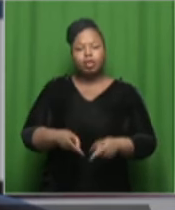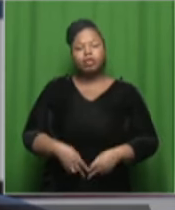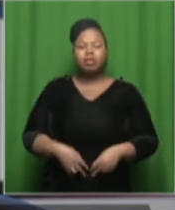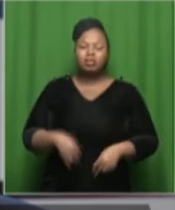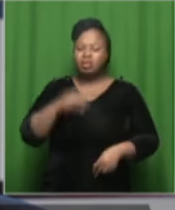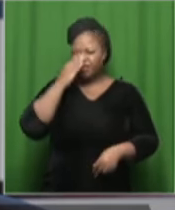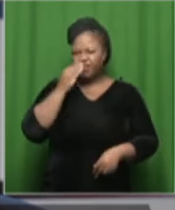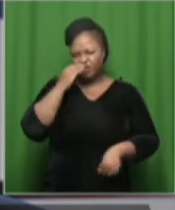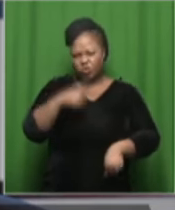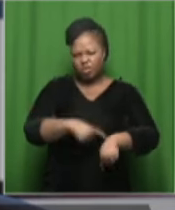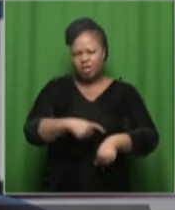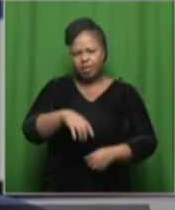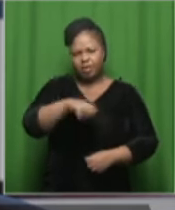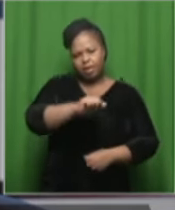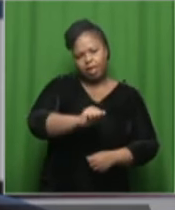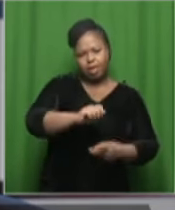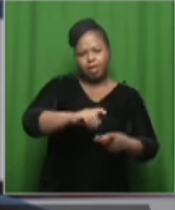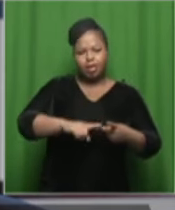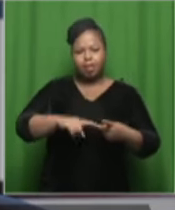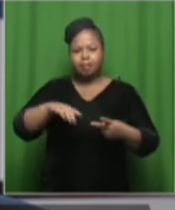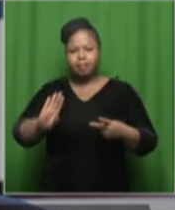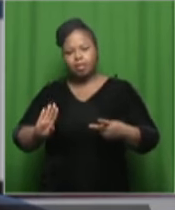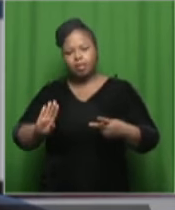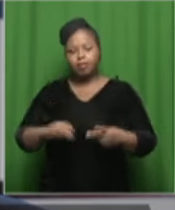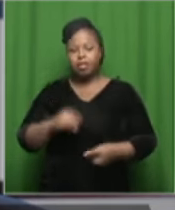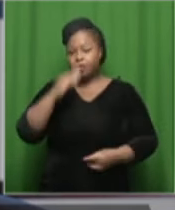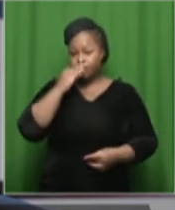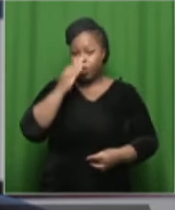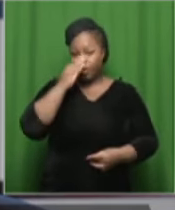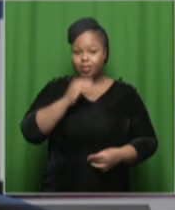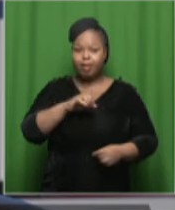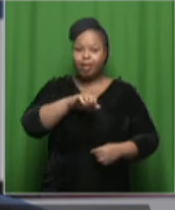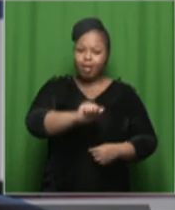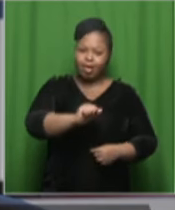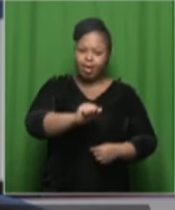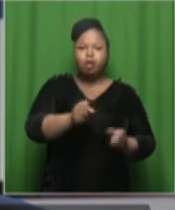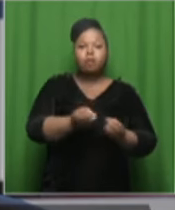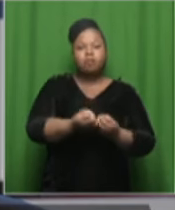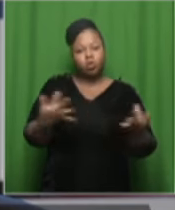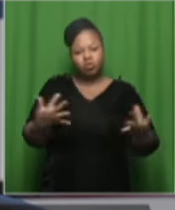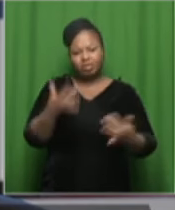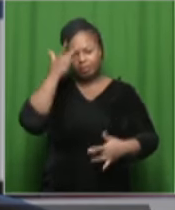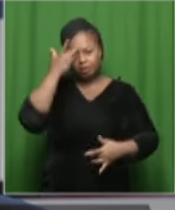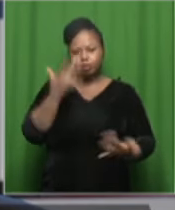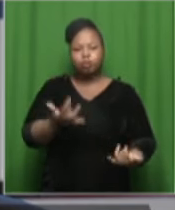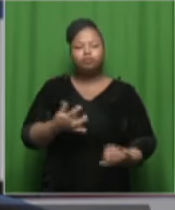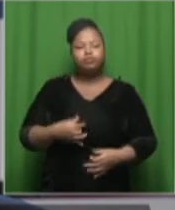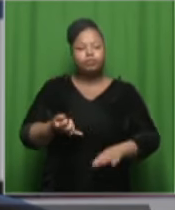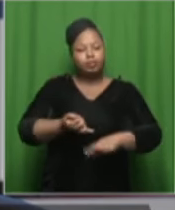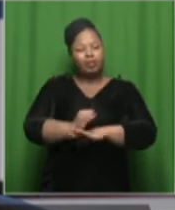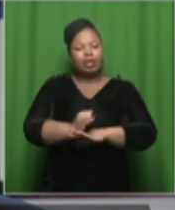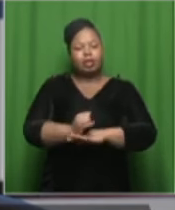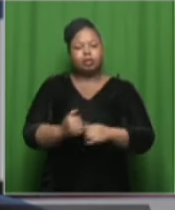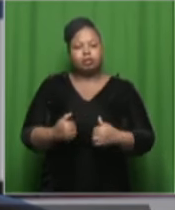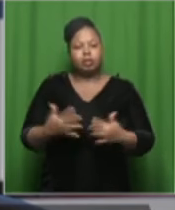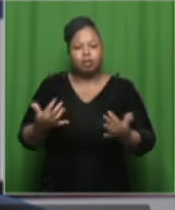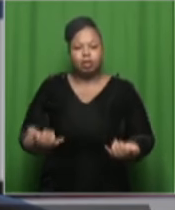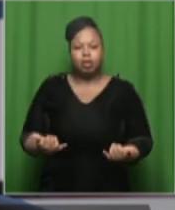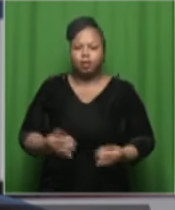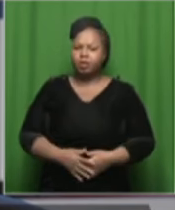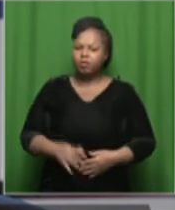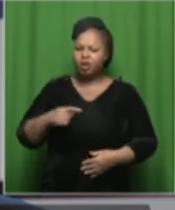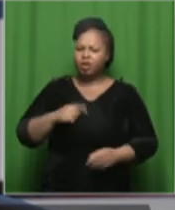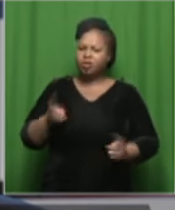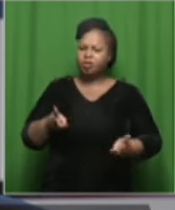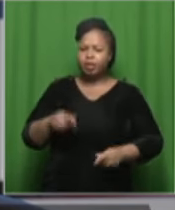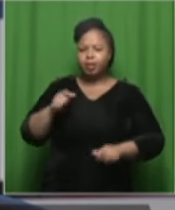season, which is influenza A and B, although influenza A tends to predominate. And it's just started a little bit earlier this year, where we normally